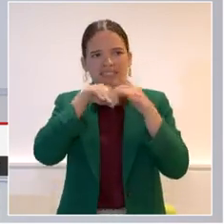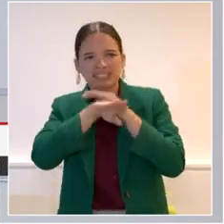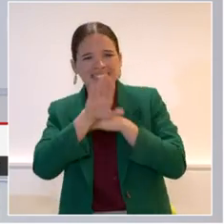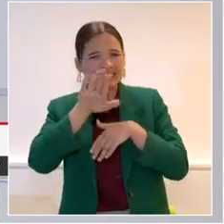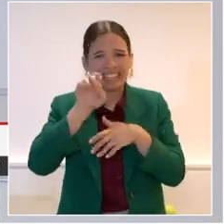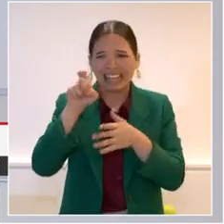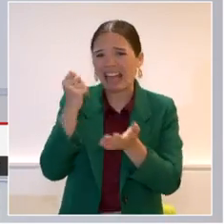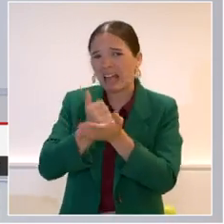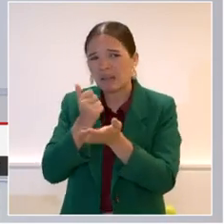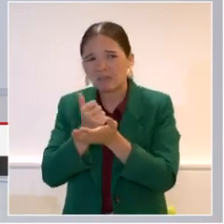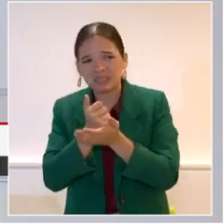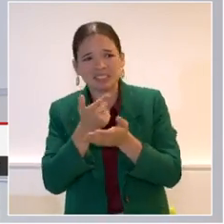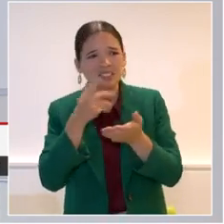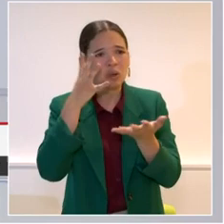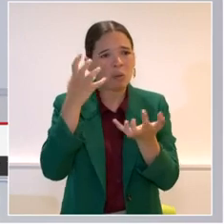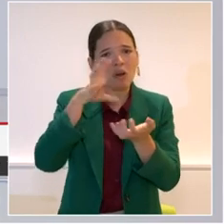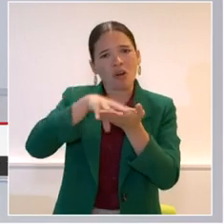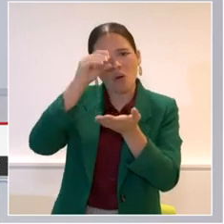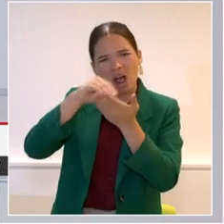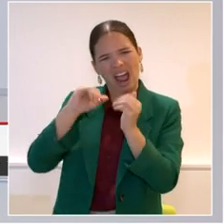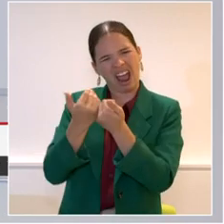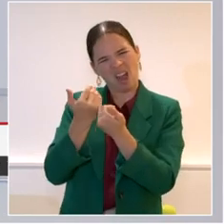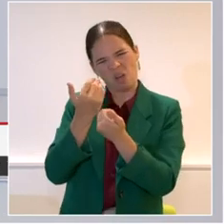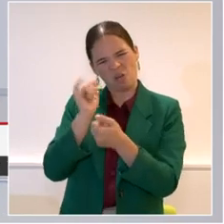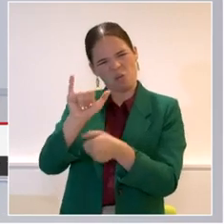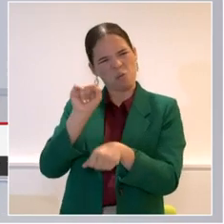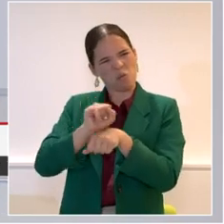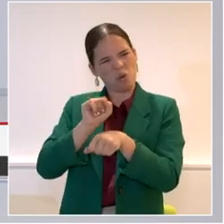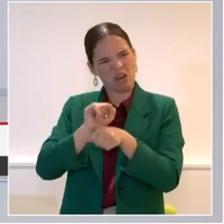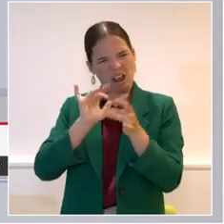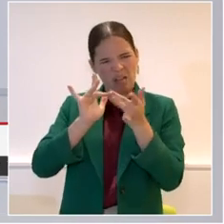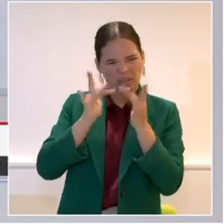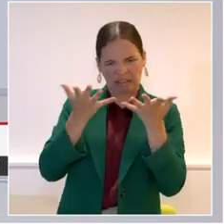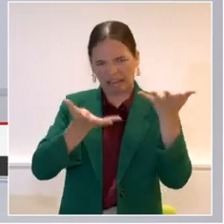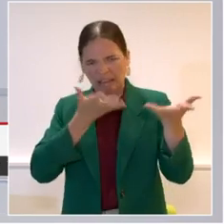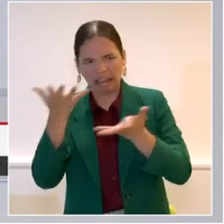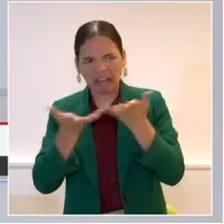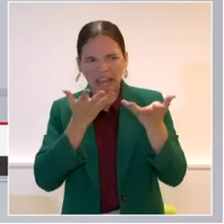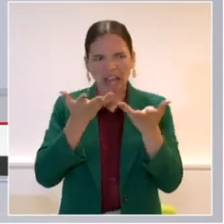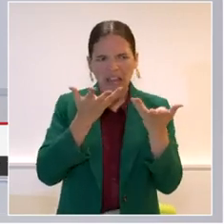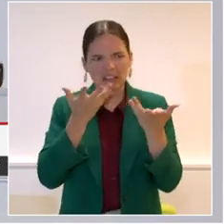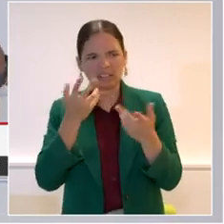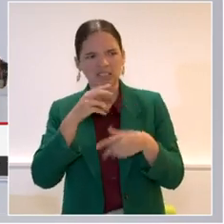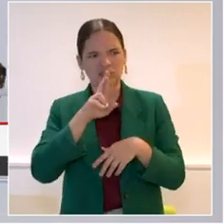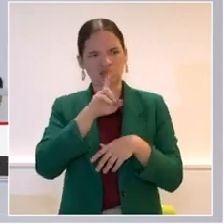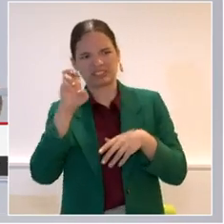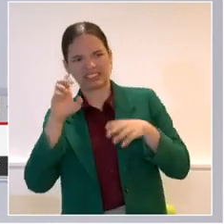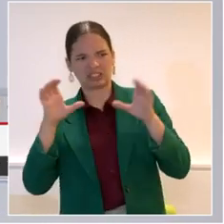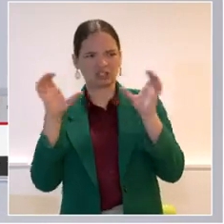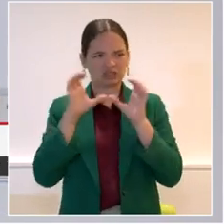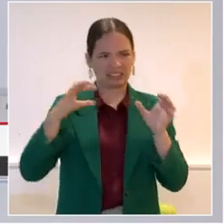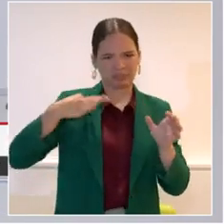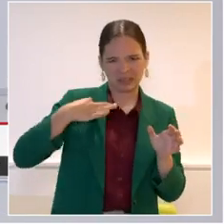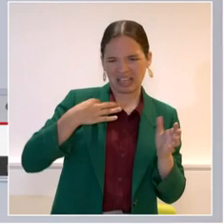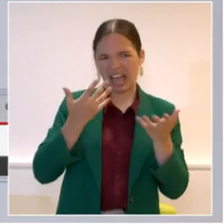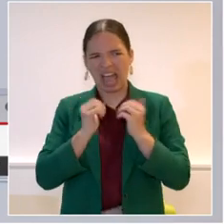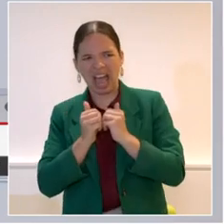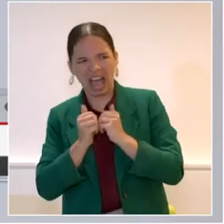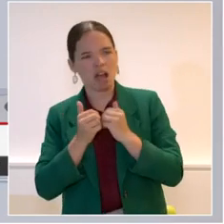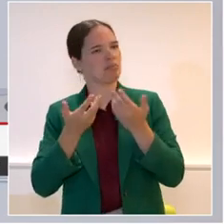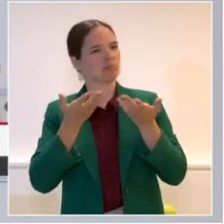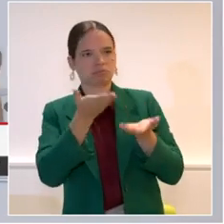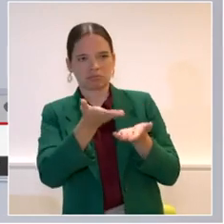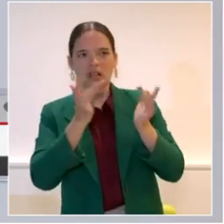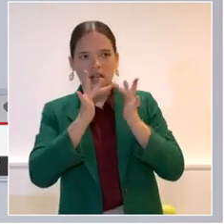but want to learn how to do their work with our agency online to do their recertifications or their applications, they can do that here too. And